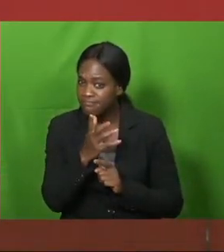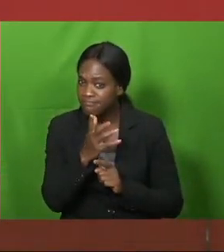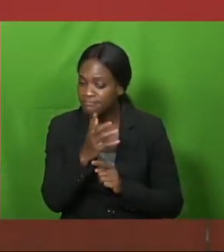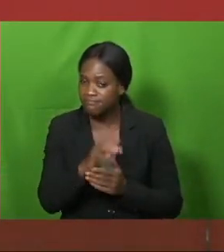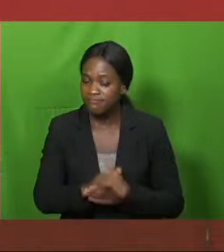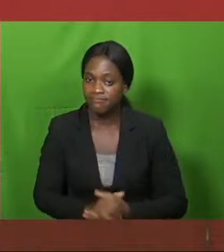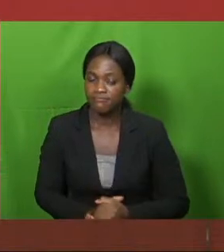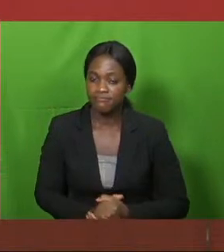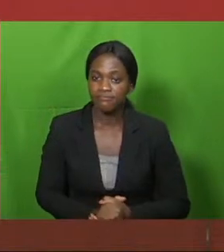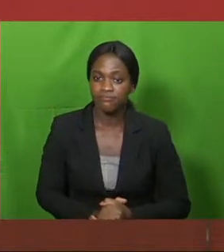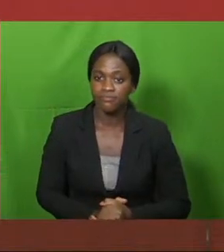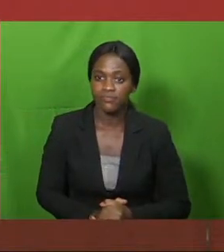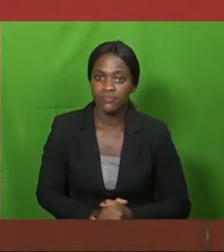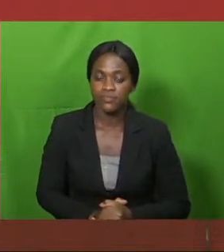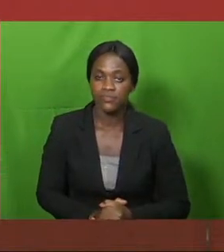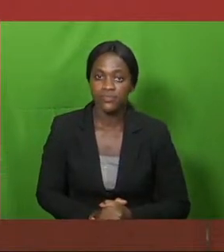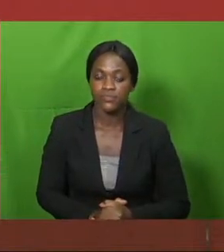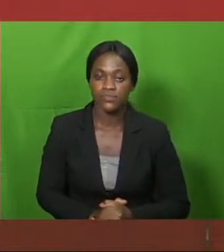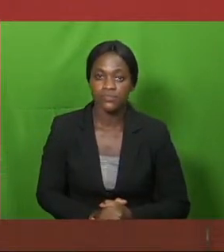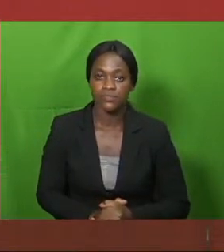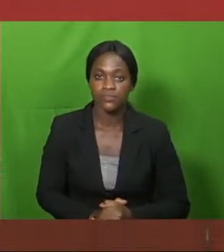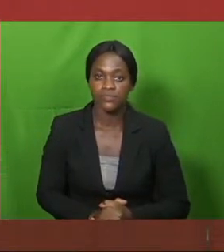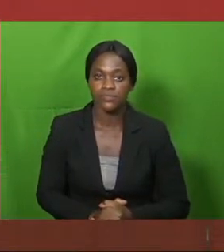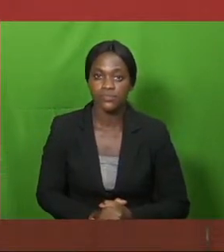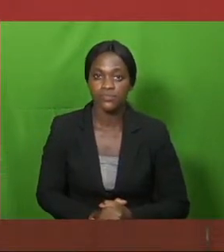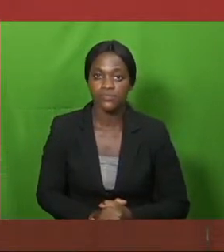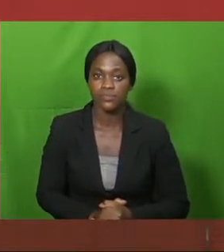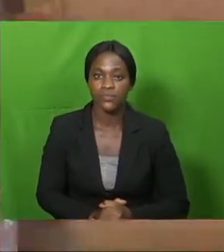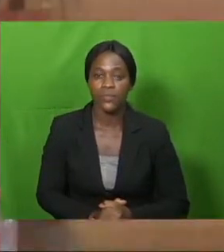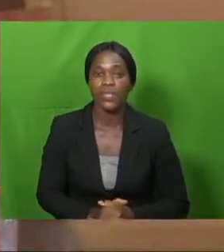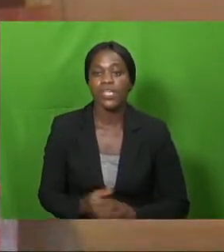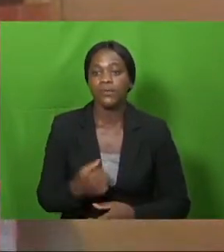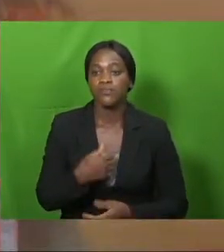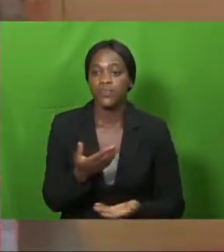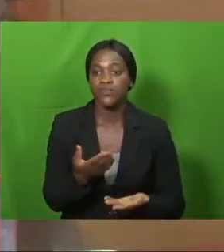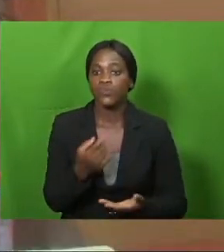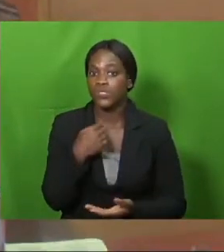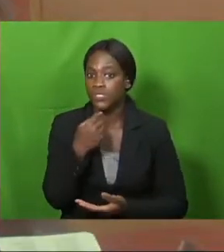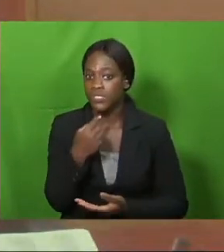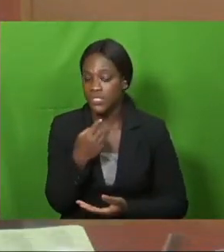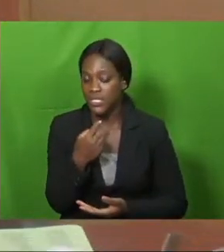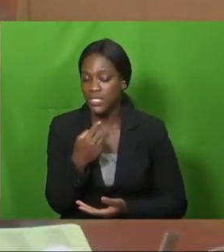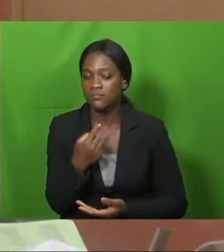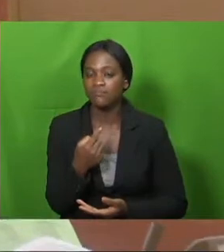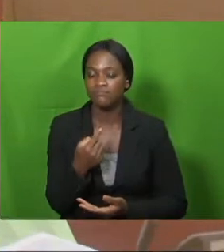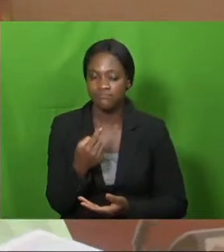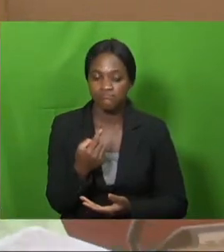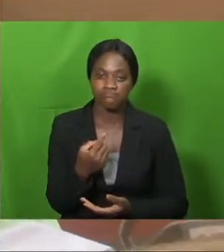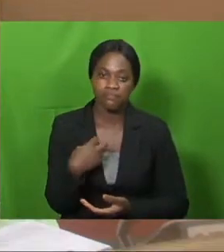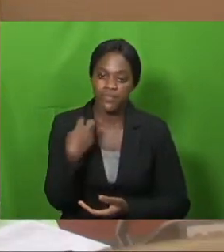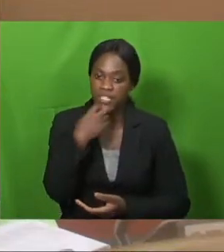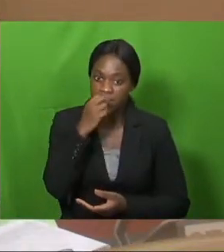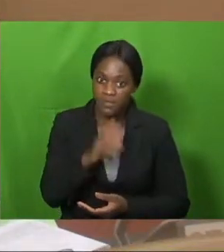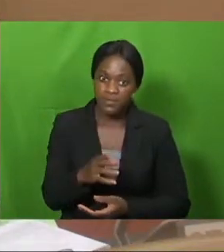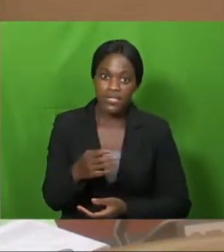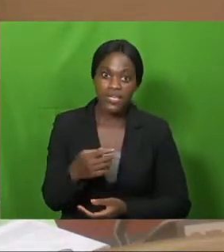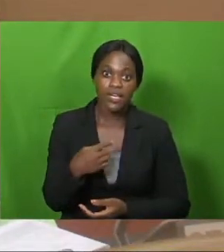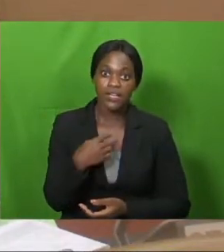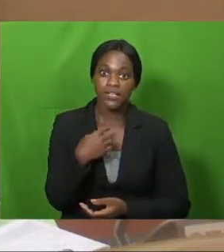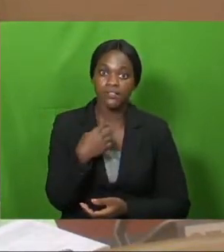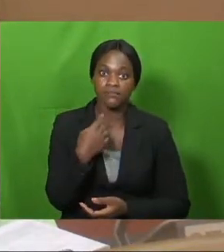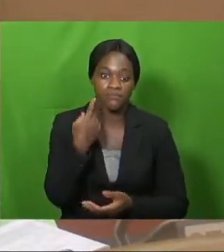Right, Honourable Speaker, I wanted to say that once the Speaker had acknowledged, the Speaker saw her,